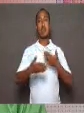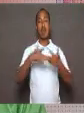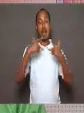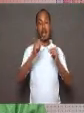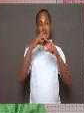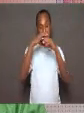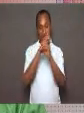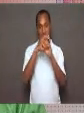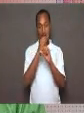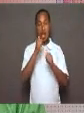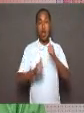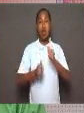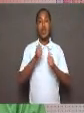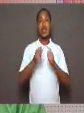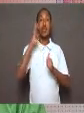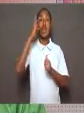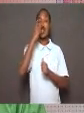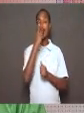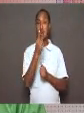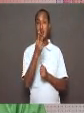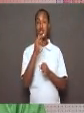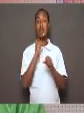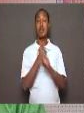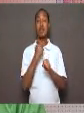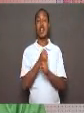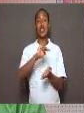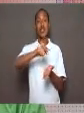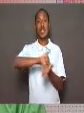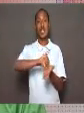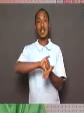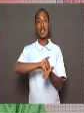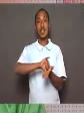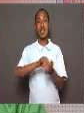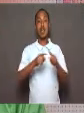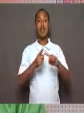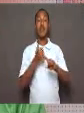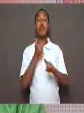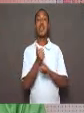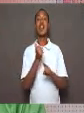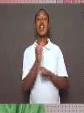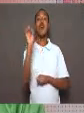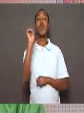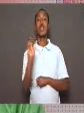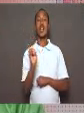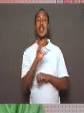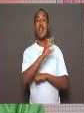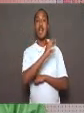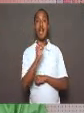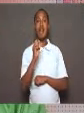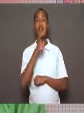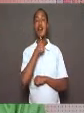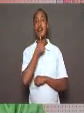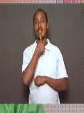experiment which will show the preparation of salts from metallic oxides and